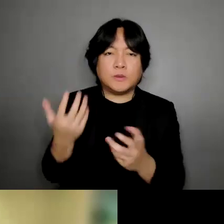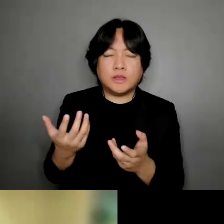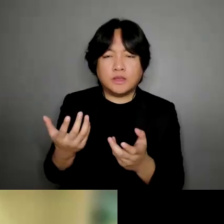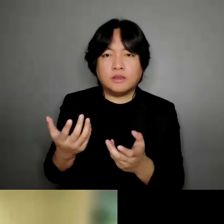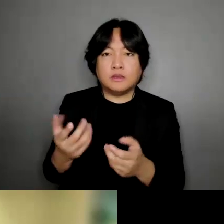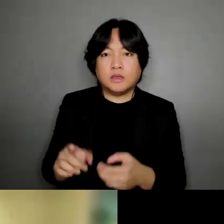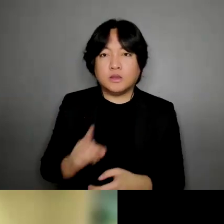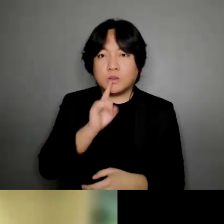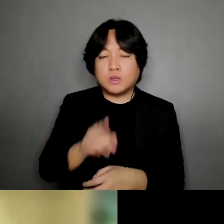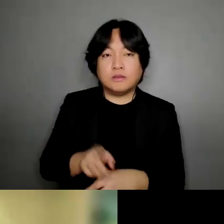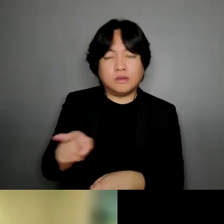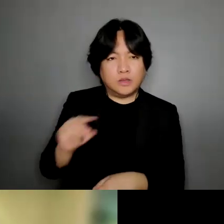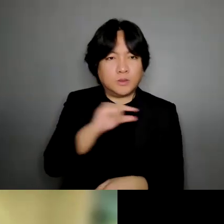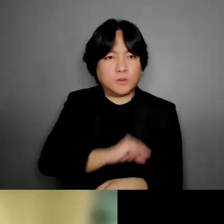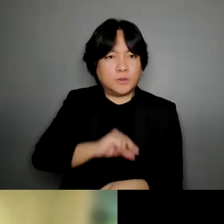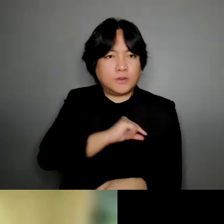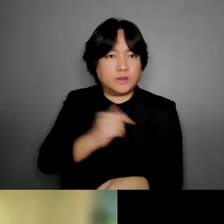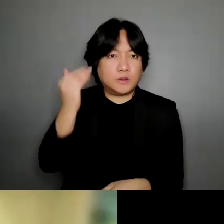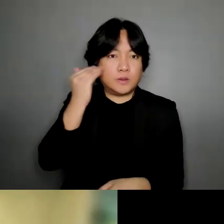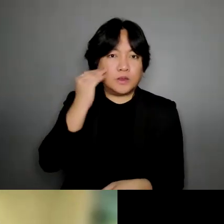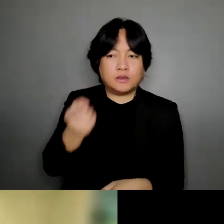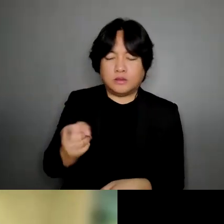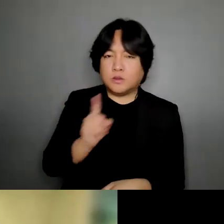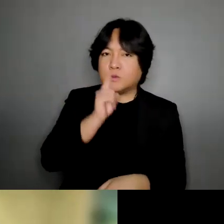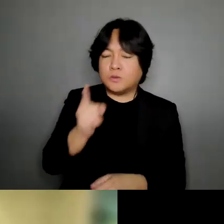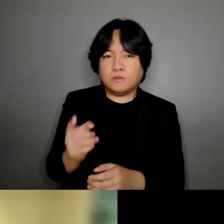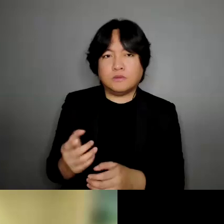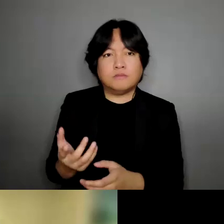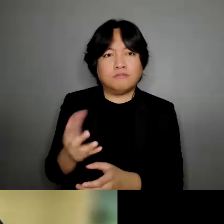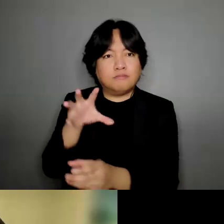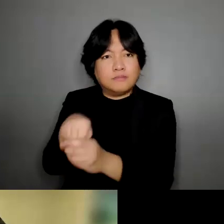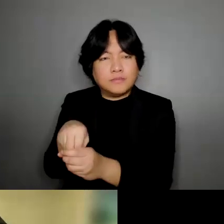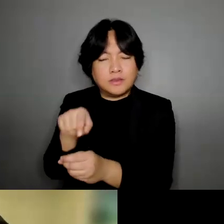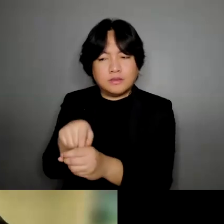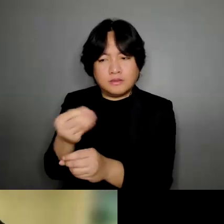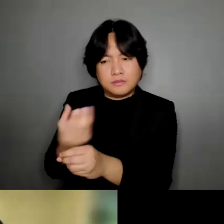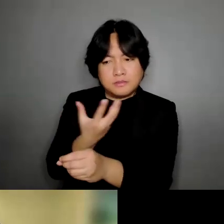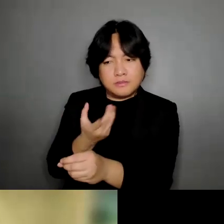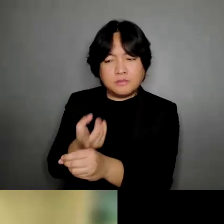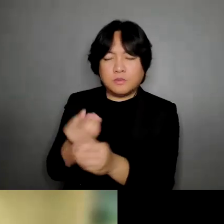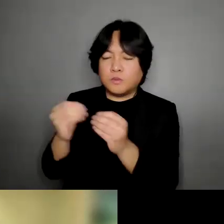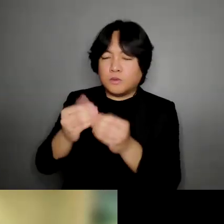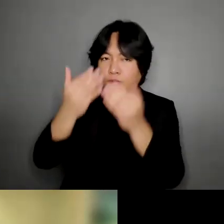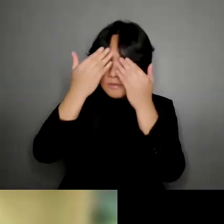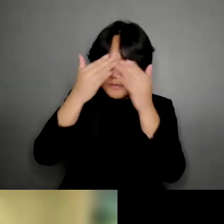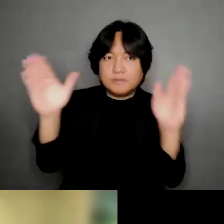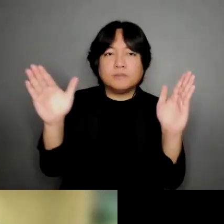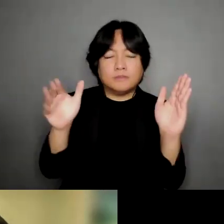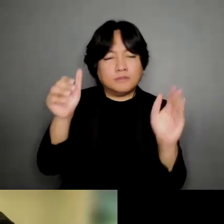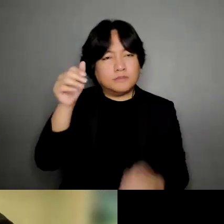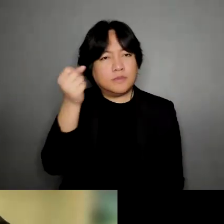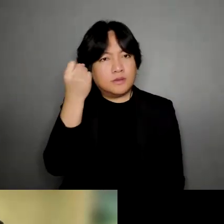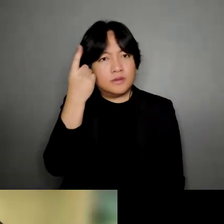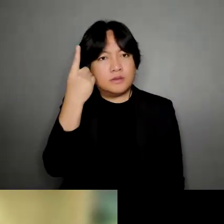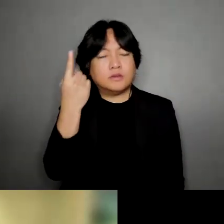quantitative knowledge we generate with them, and ultimately gives me a broader understanding of